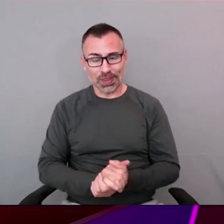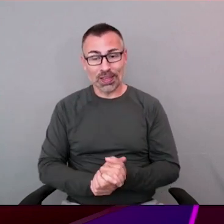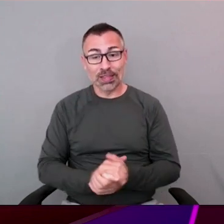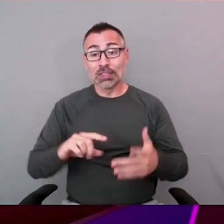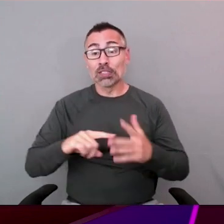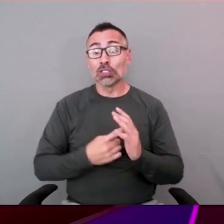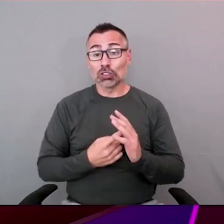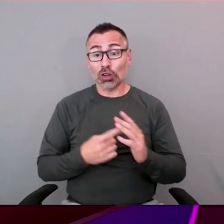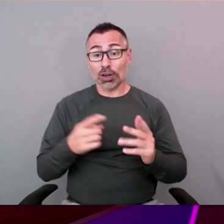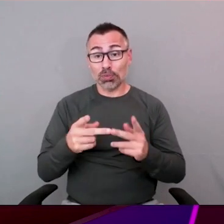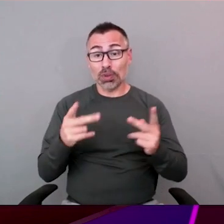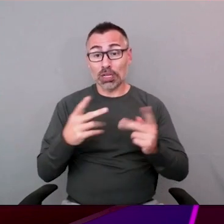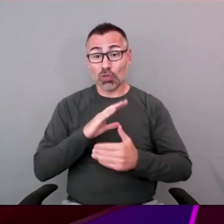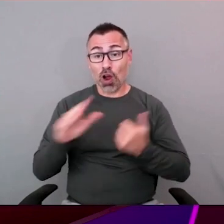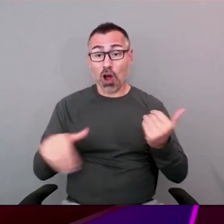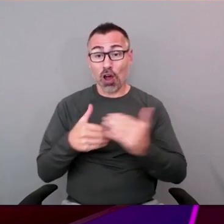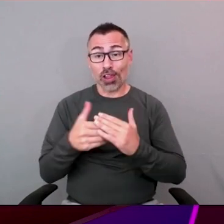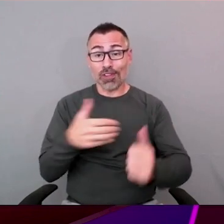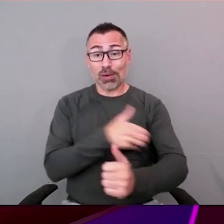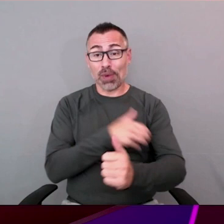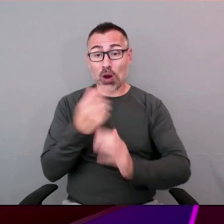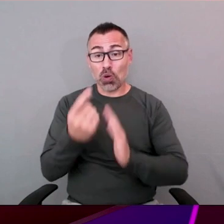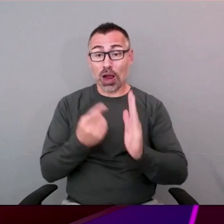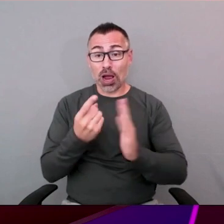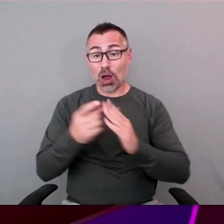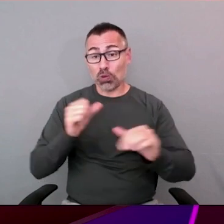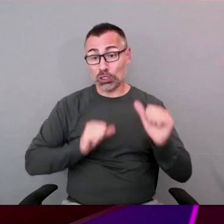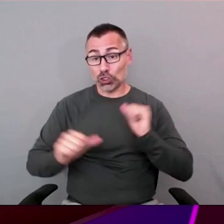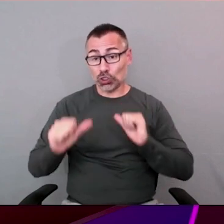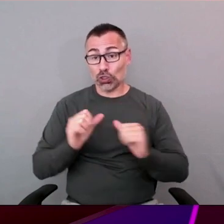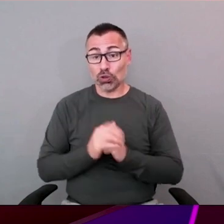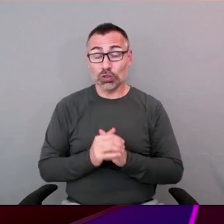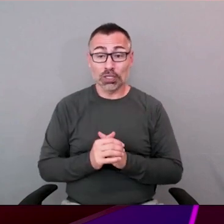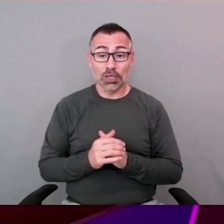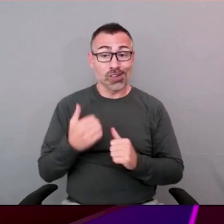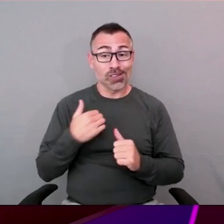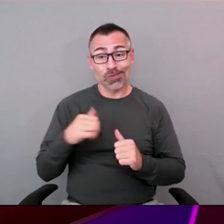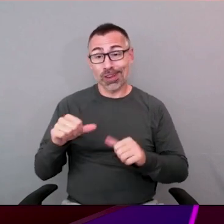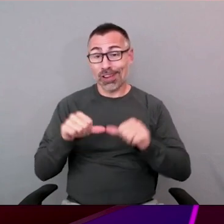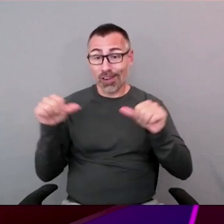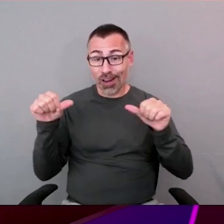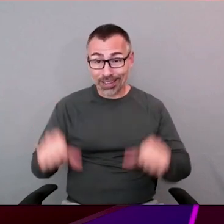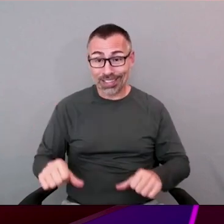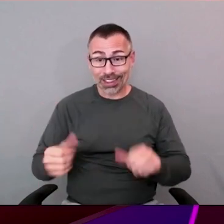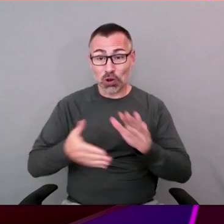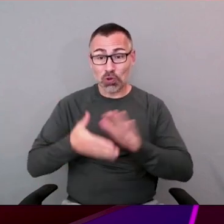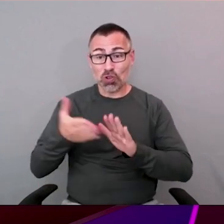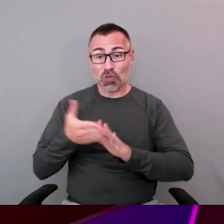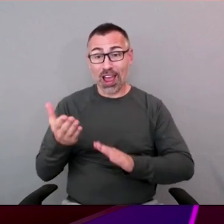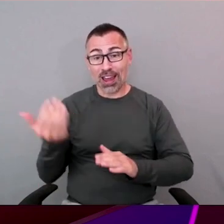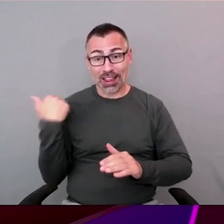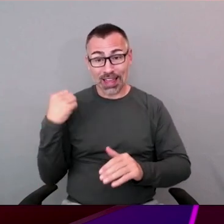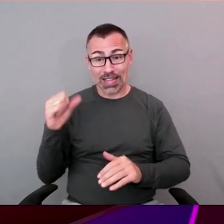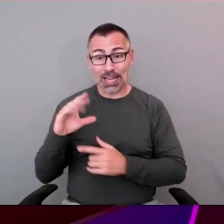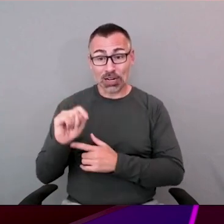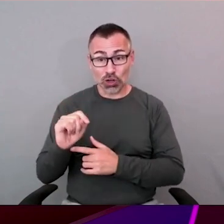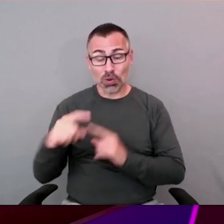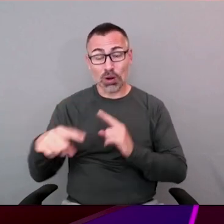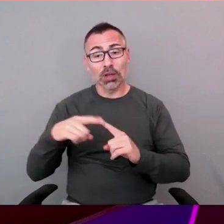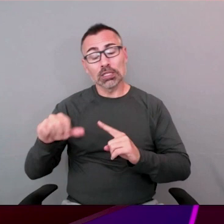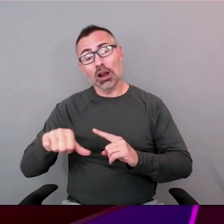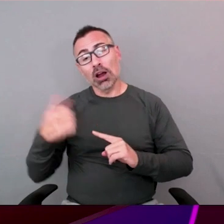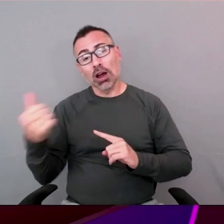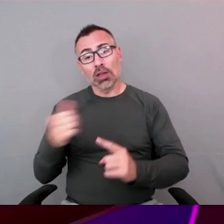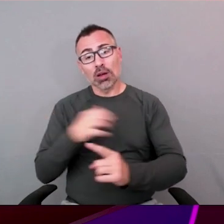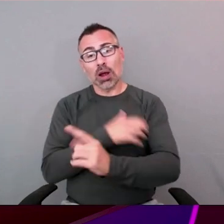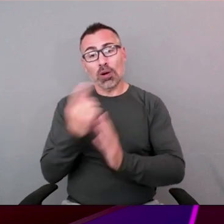of our Power Hour shows. So you can find the Architecting Power Hour we ran last October right here, as well as our other Power Hours that we have running in